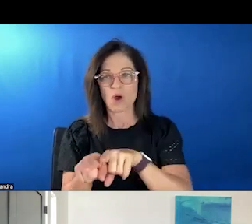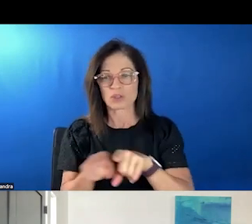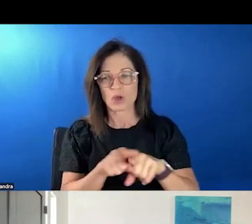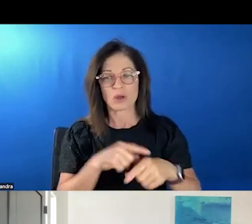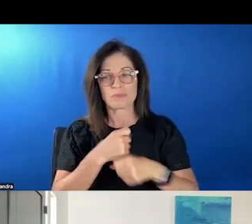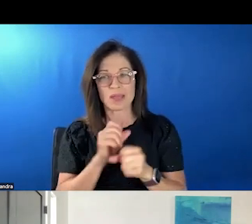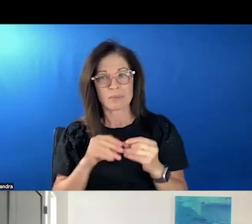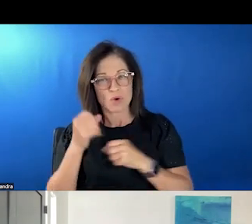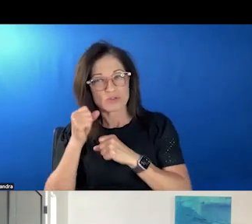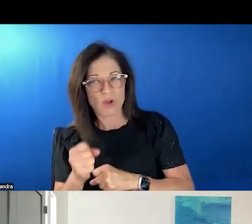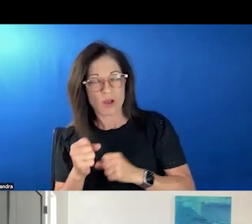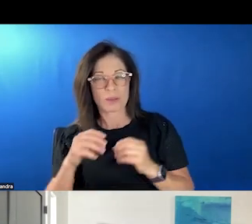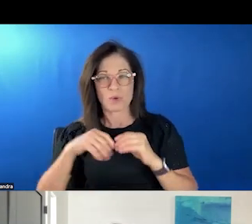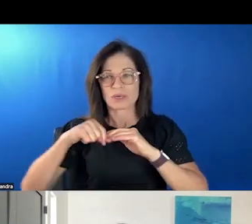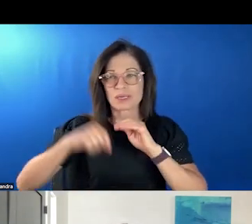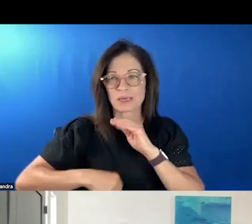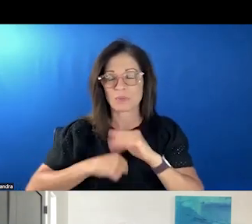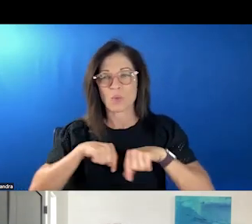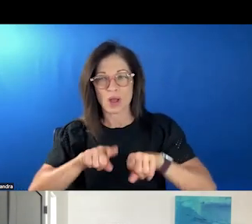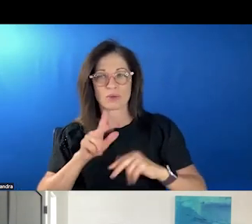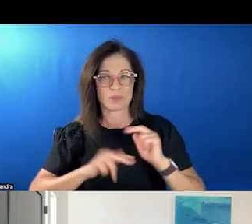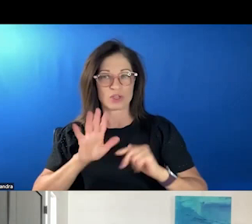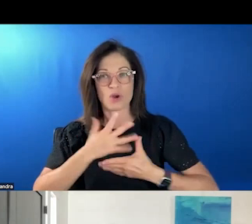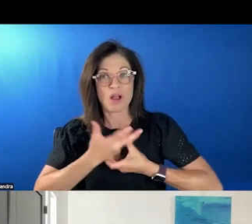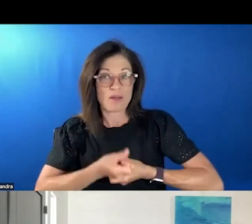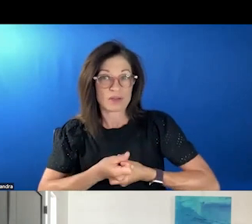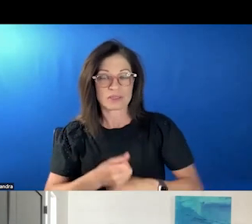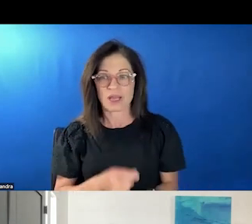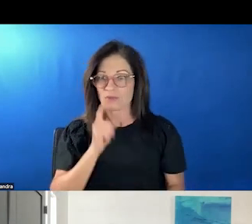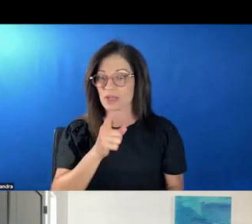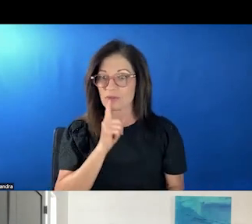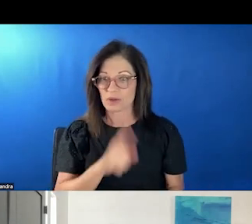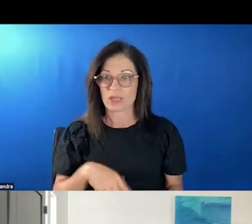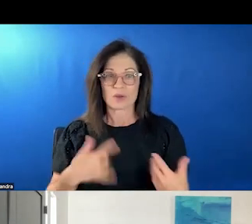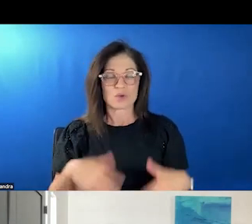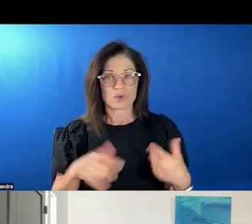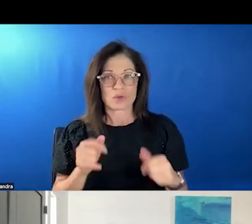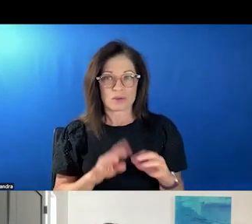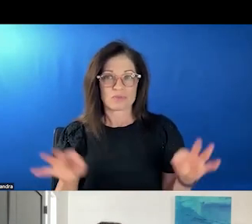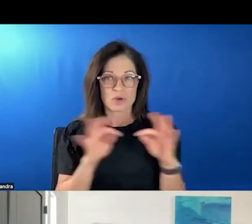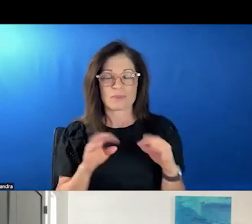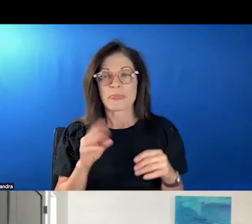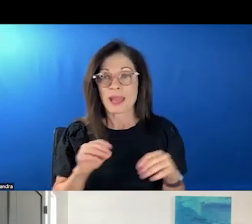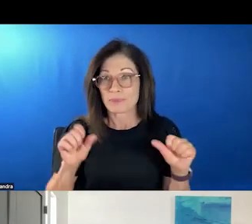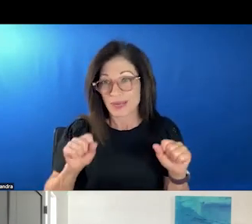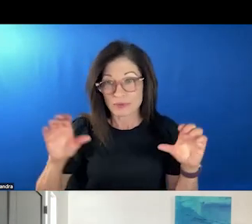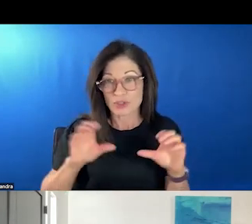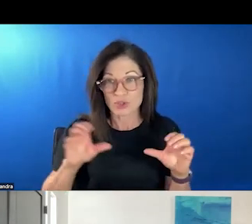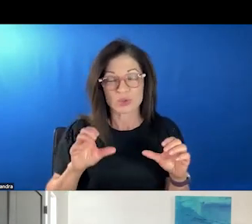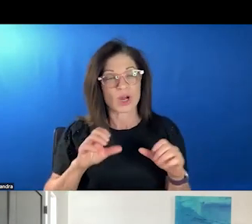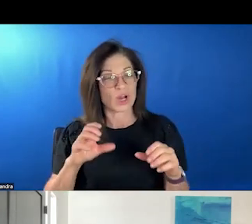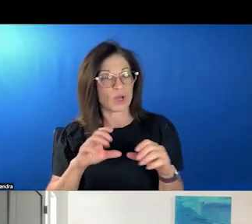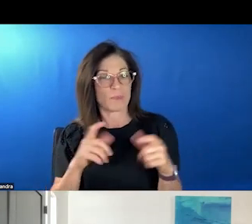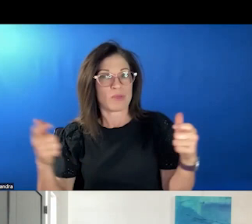solidifying them and deepening them as you're building confidence, it's really, really manual. And being able to do a good chunk of that